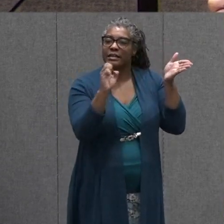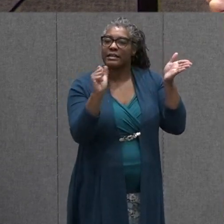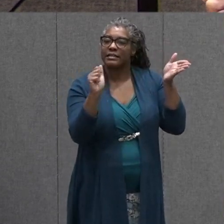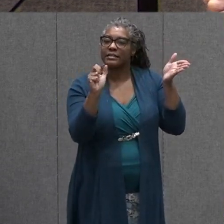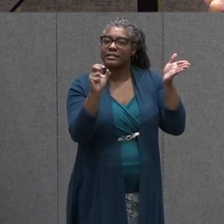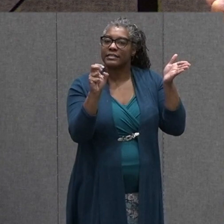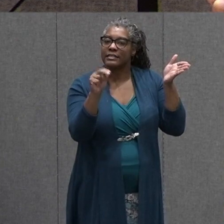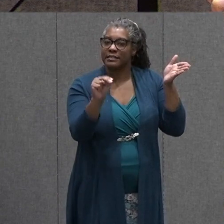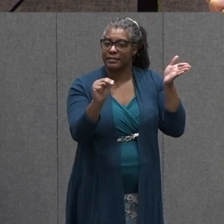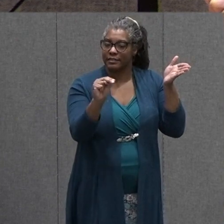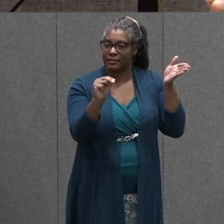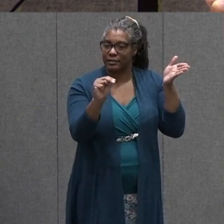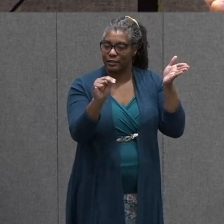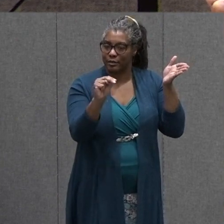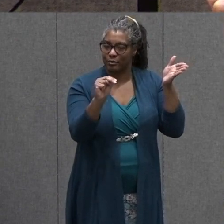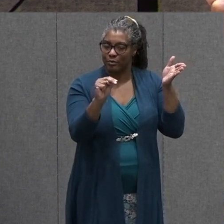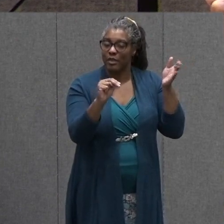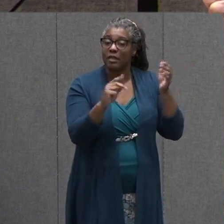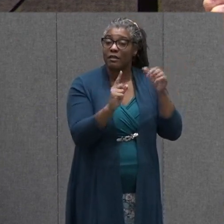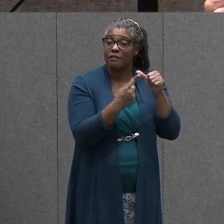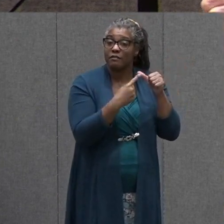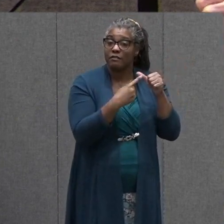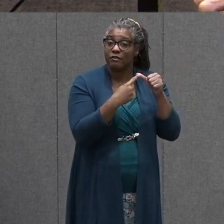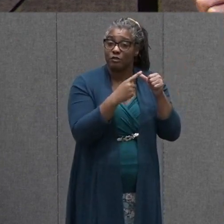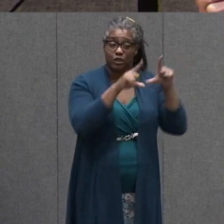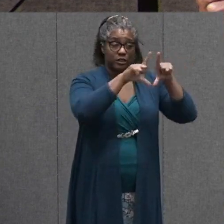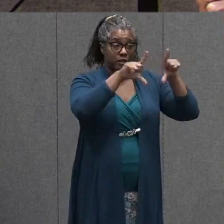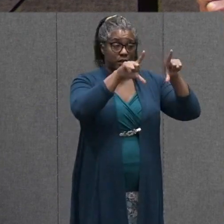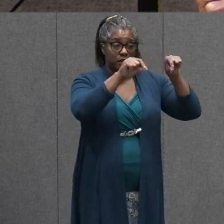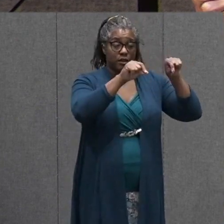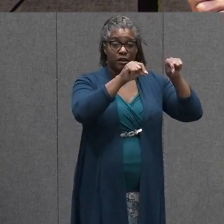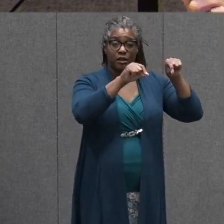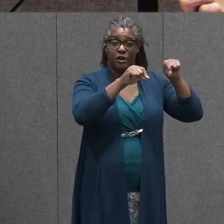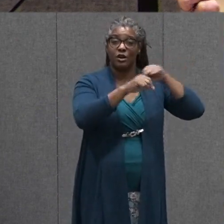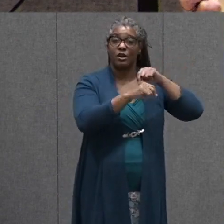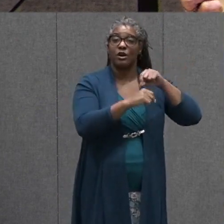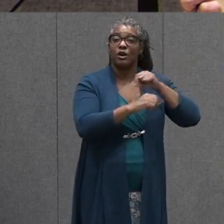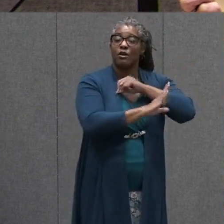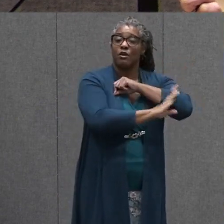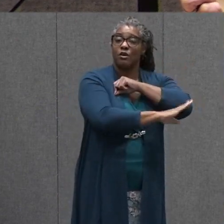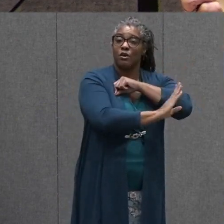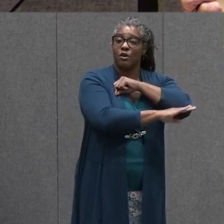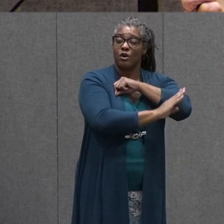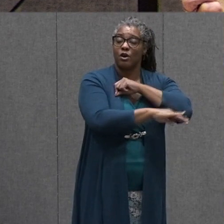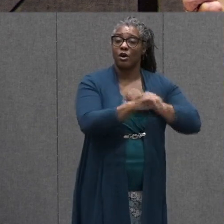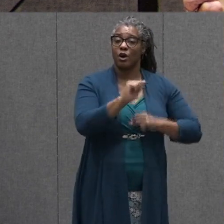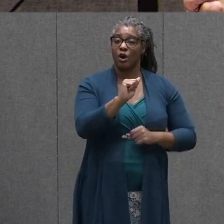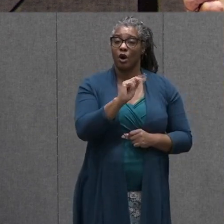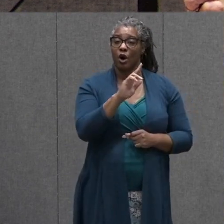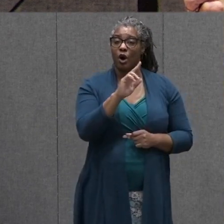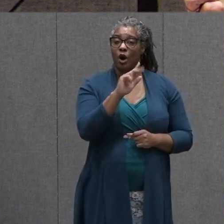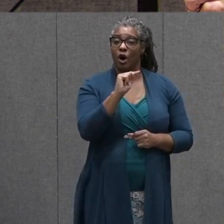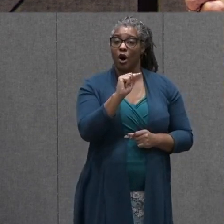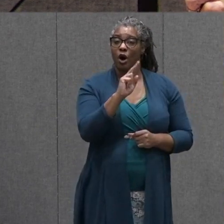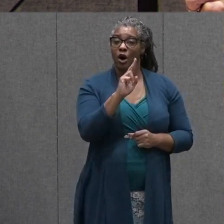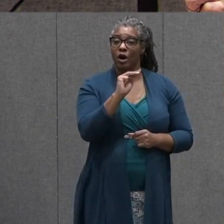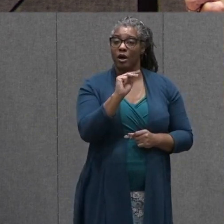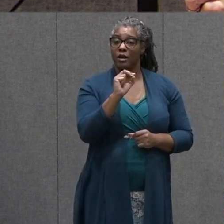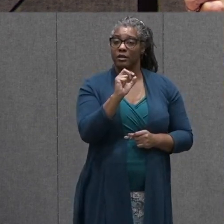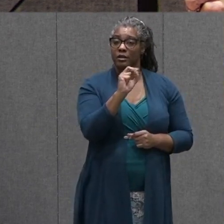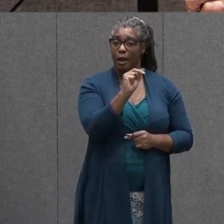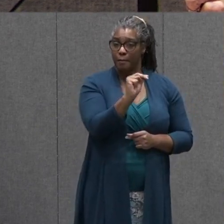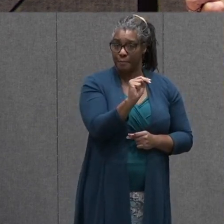of the word are left that maybe I can chunk out to know the sounds. So I've got disperse, which we already know, but